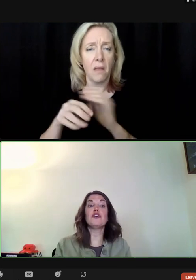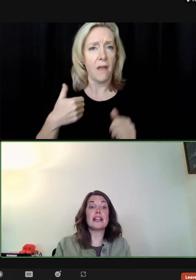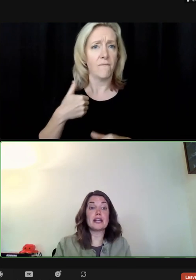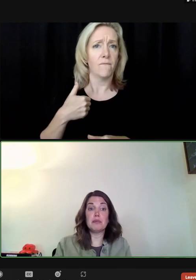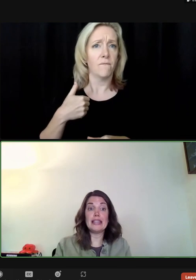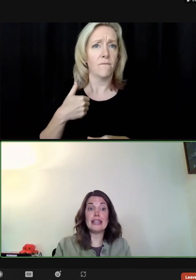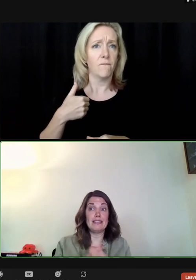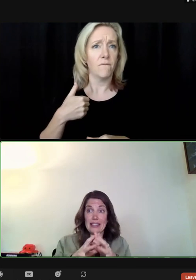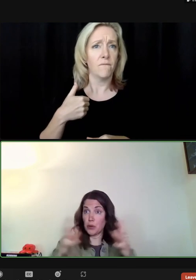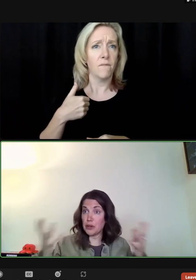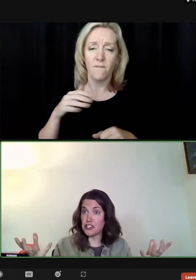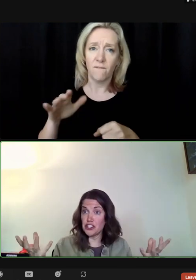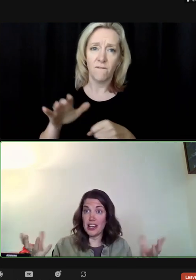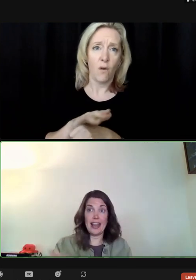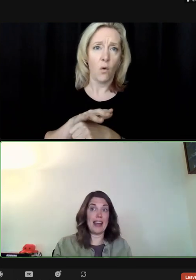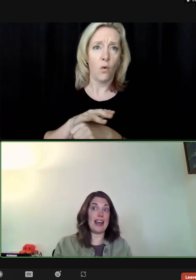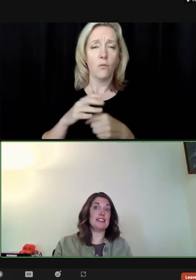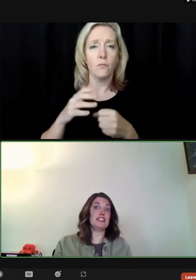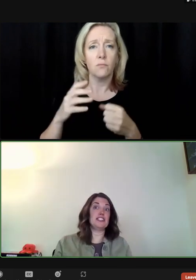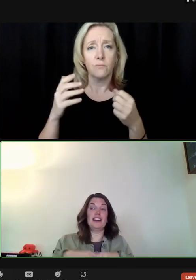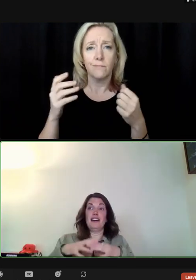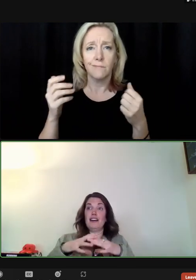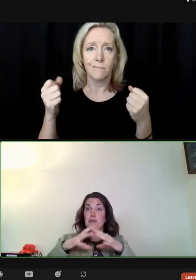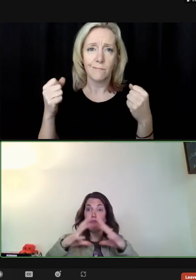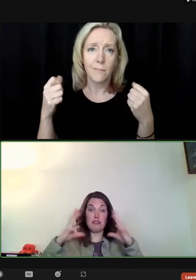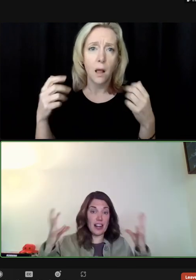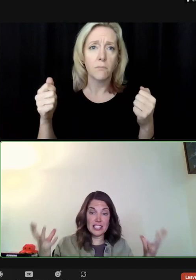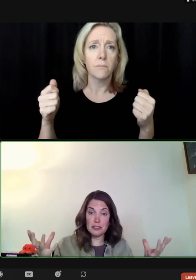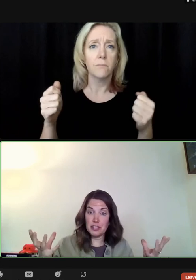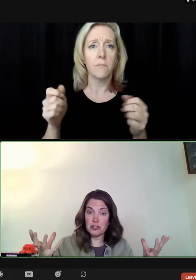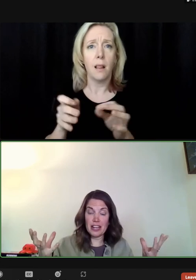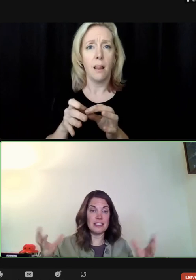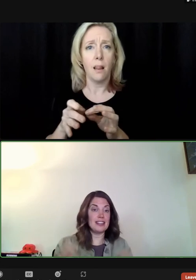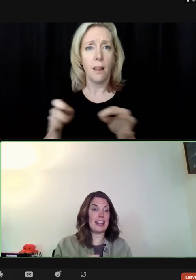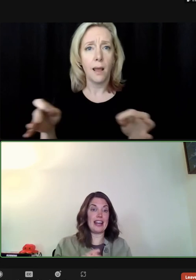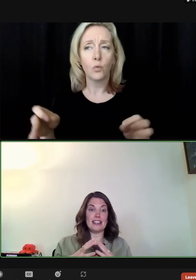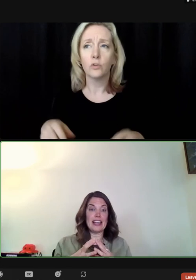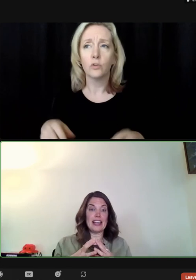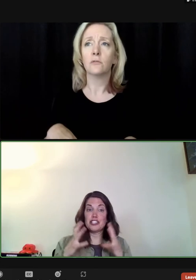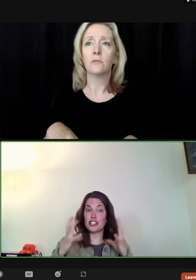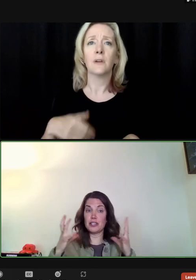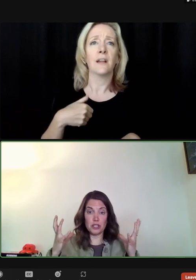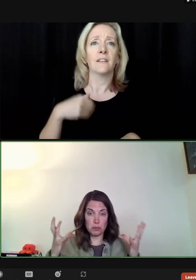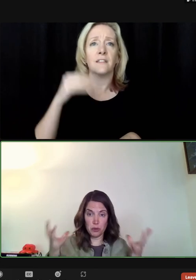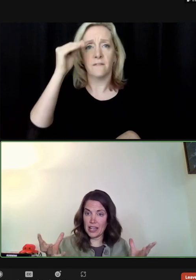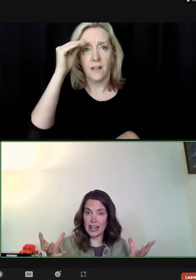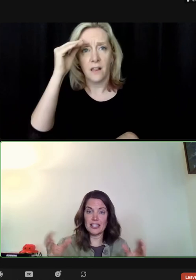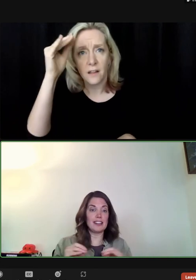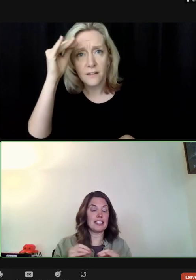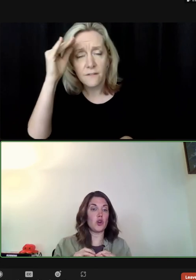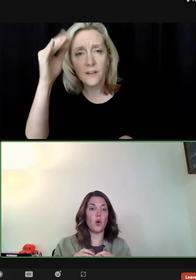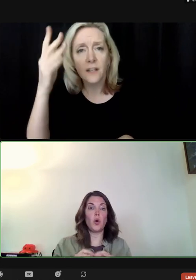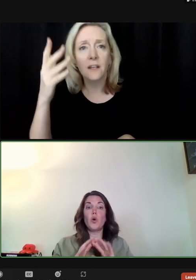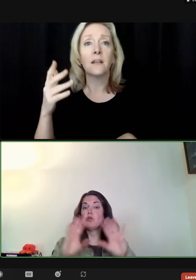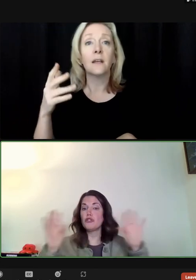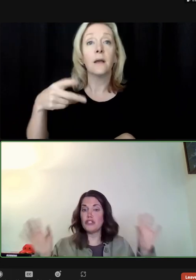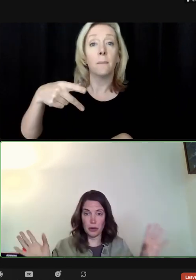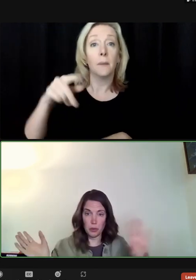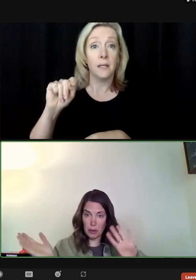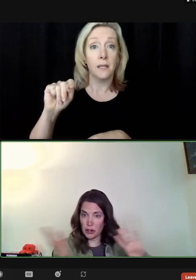there's a full and complete language and philosophy around it, and getting into pro-tactile